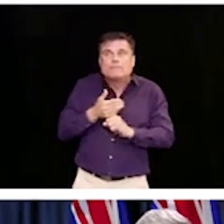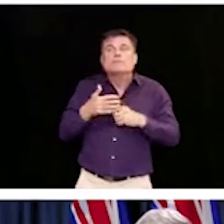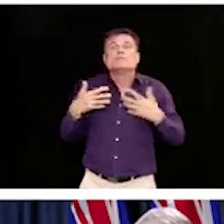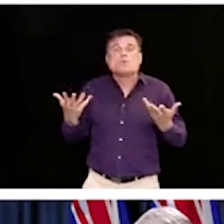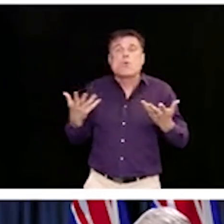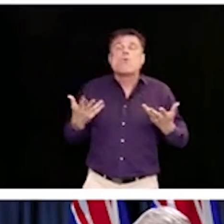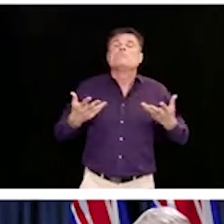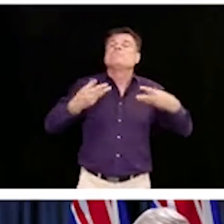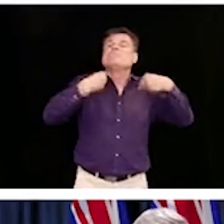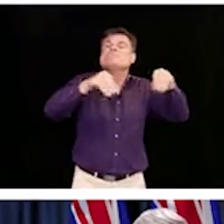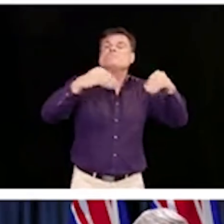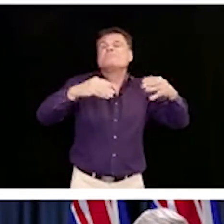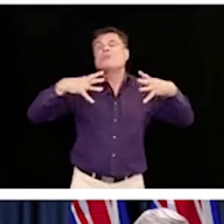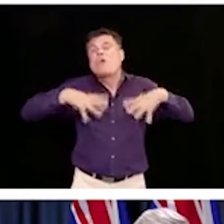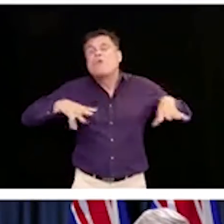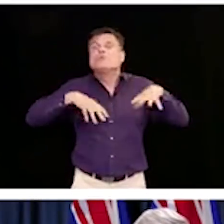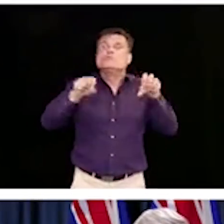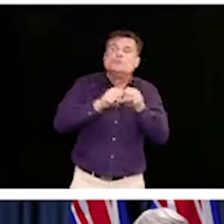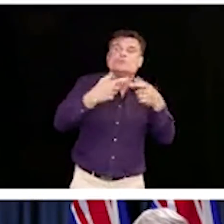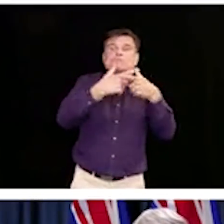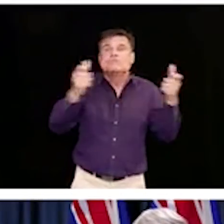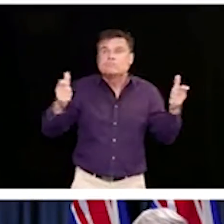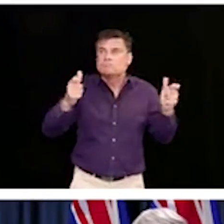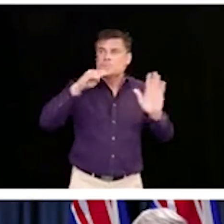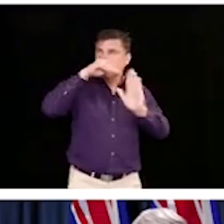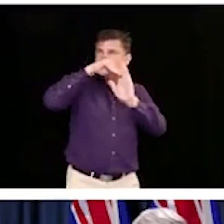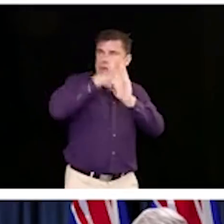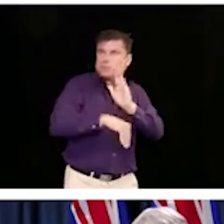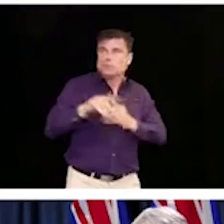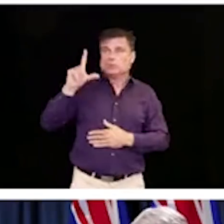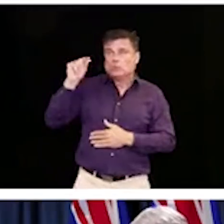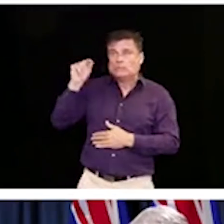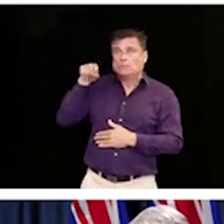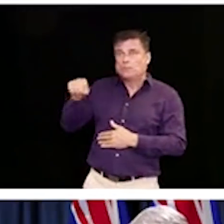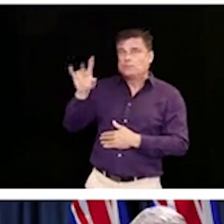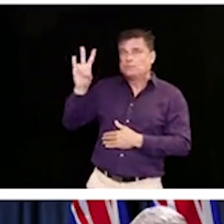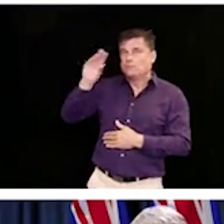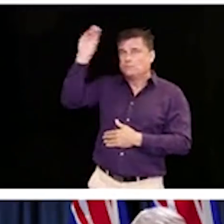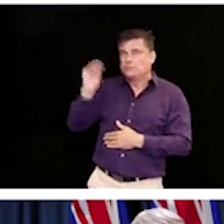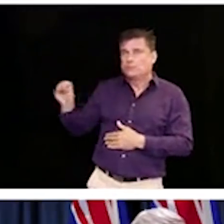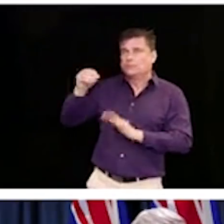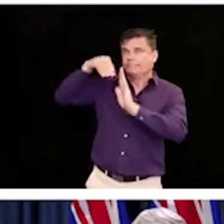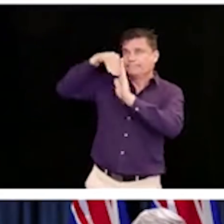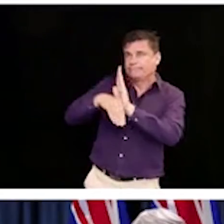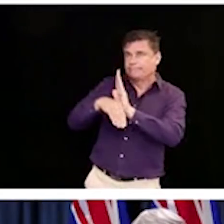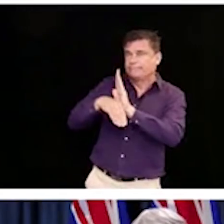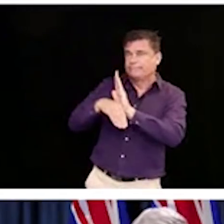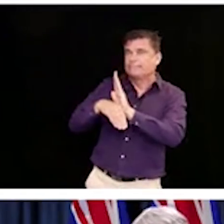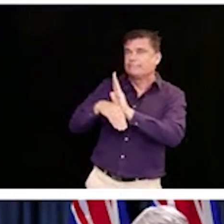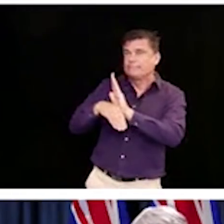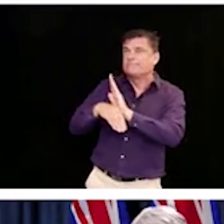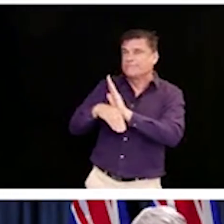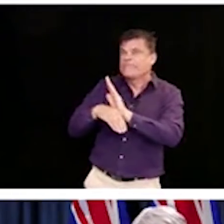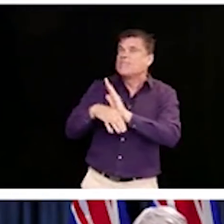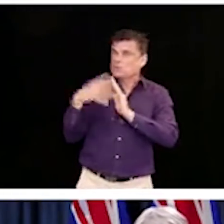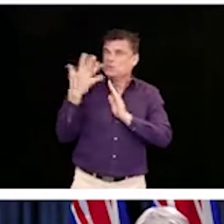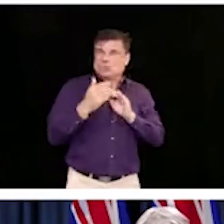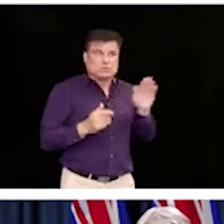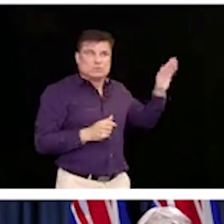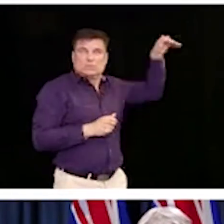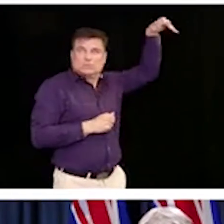sales declined by 20.7% in April compared to March. That's the largest monthly decline on